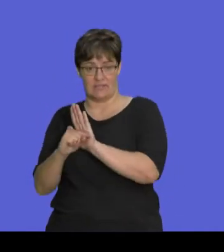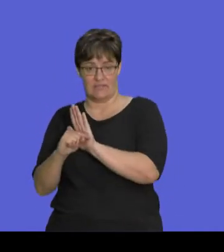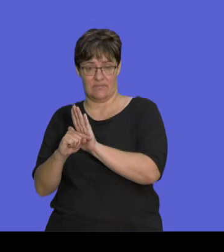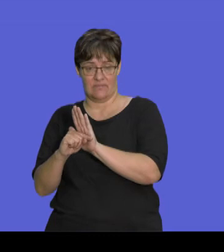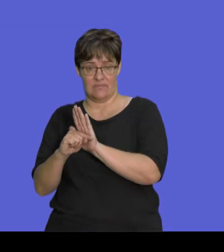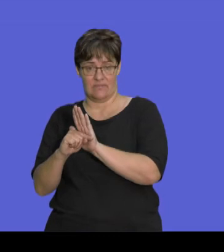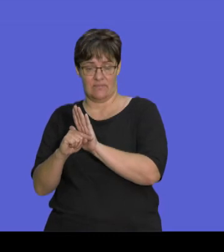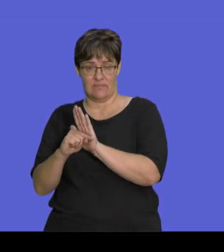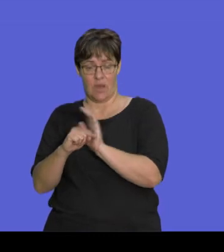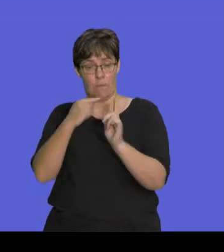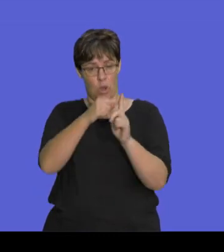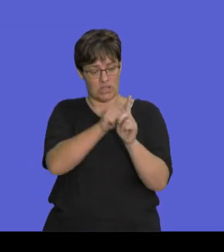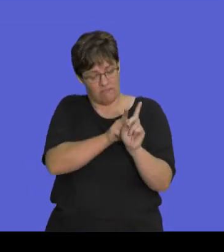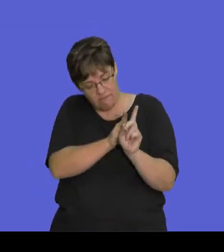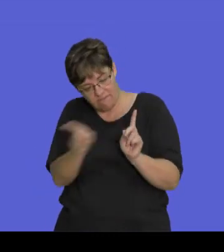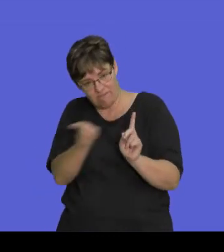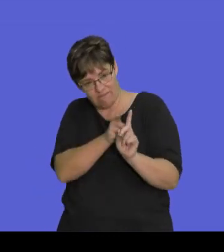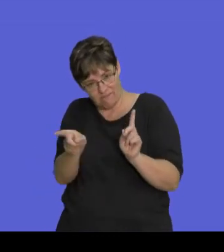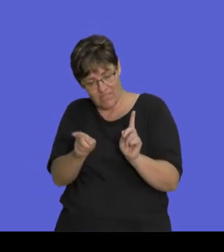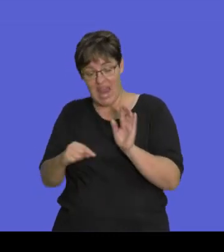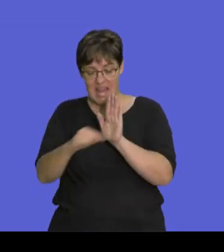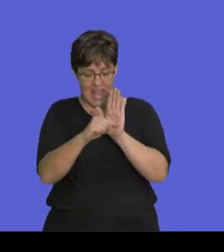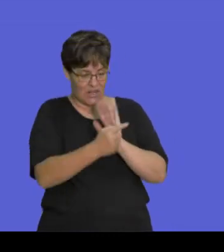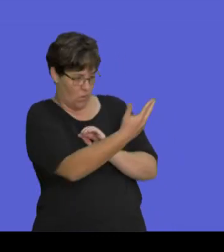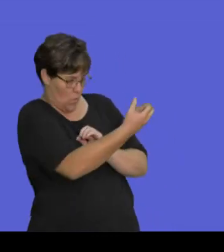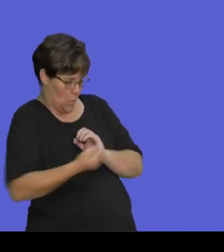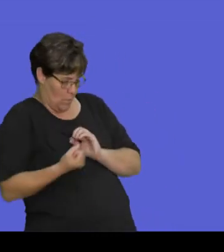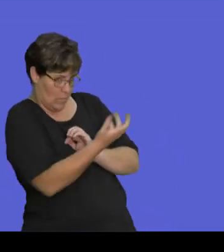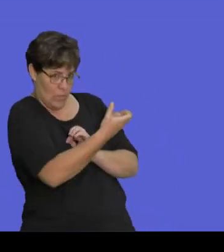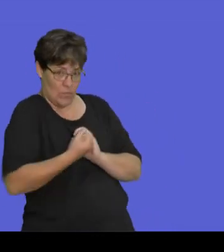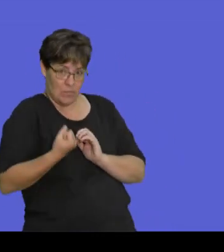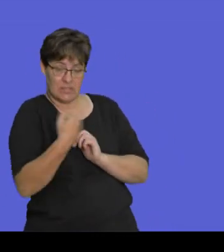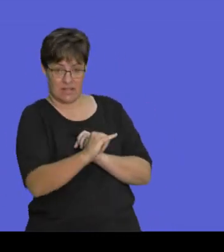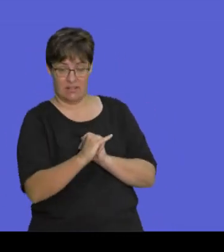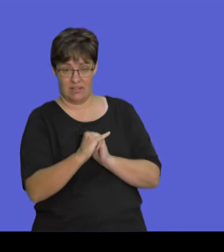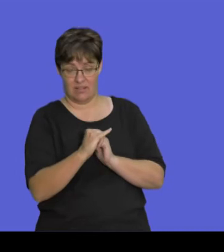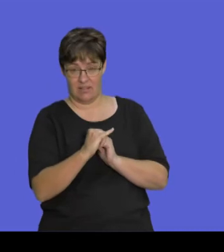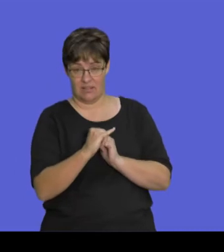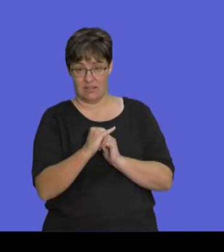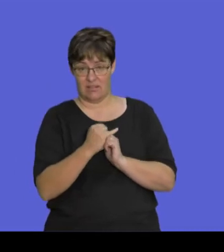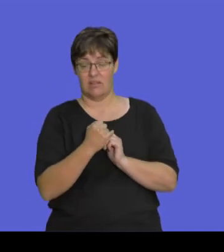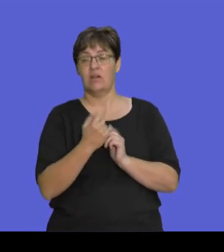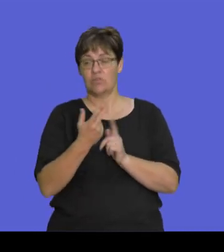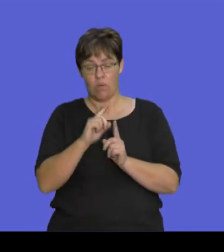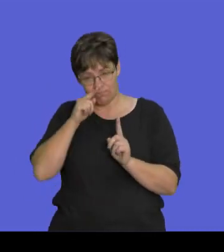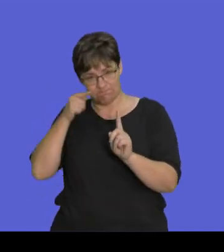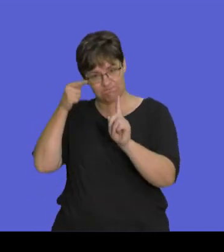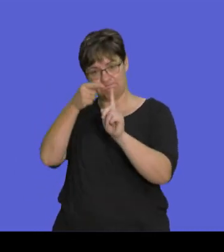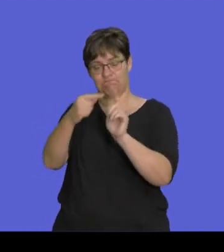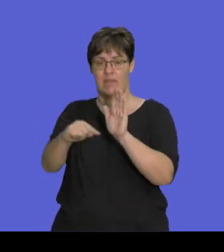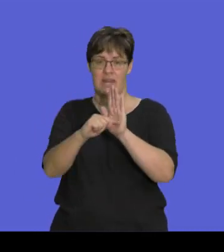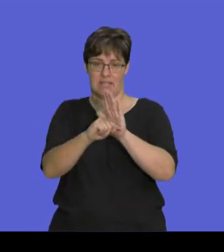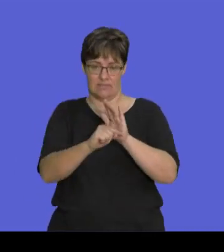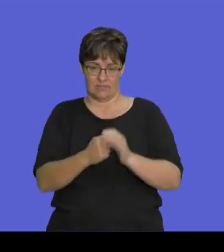maintaining that, right? And it's actually towards the negative, as we have